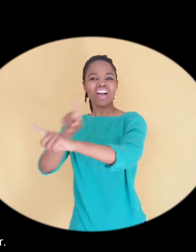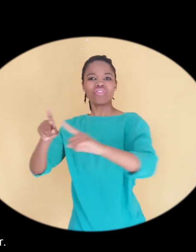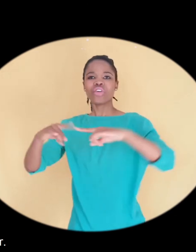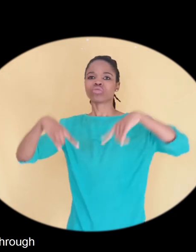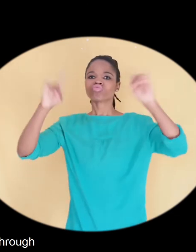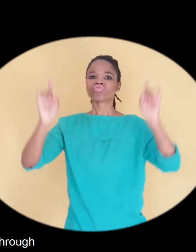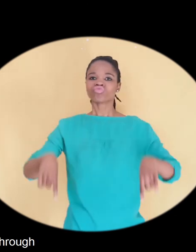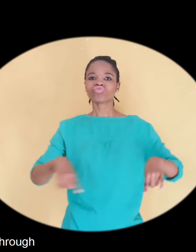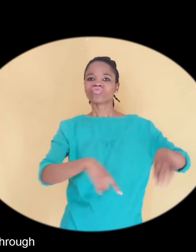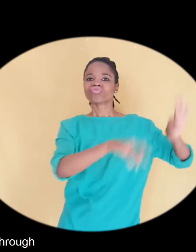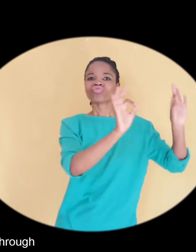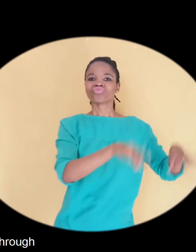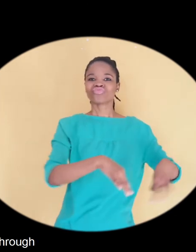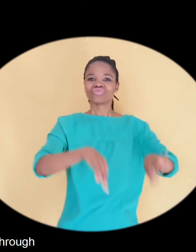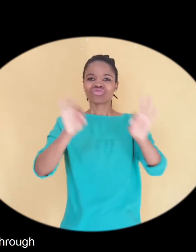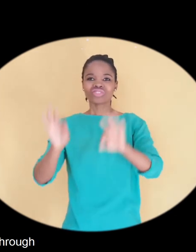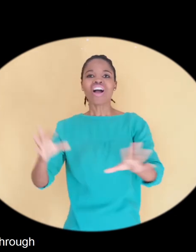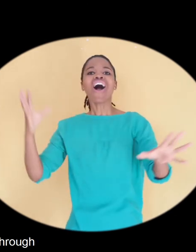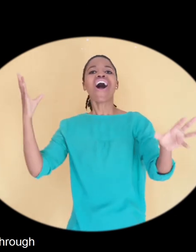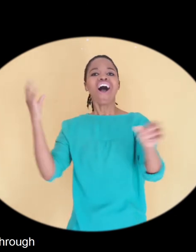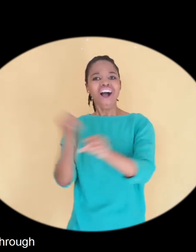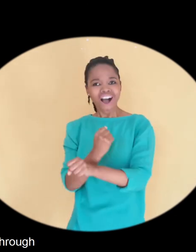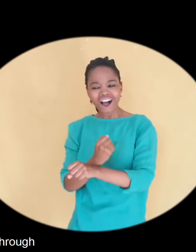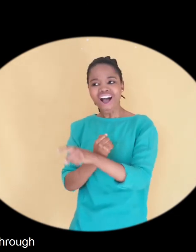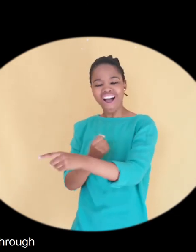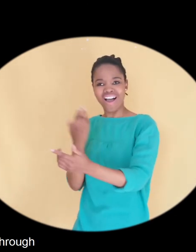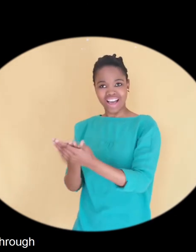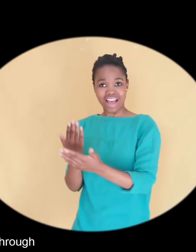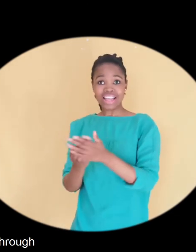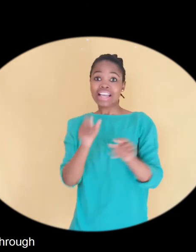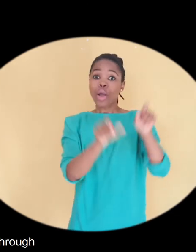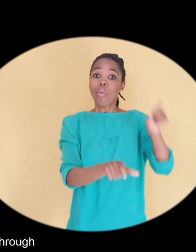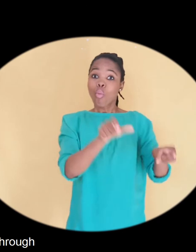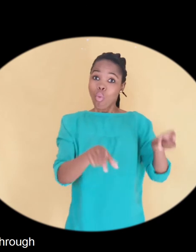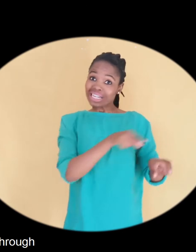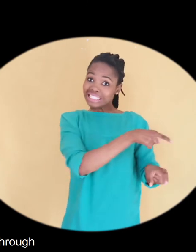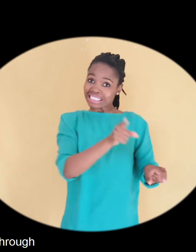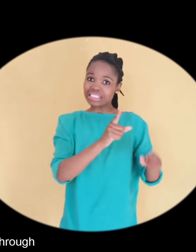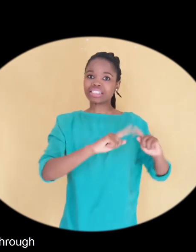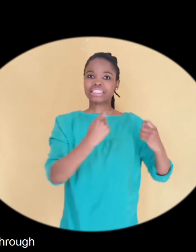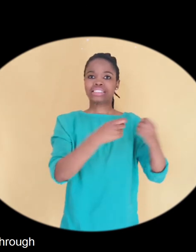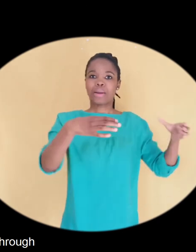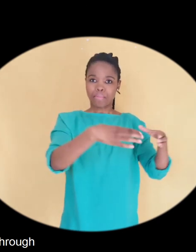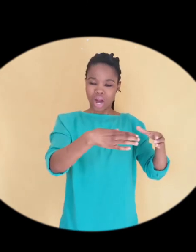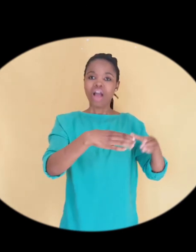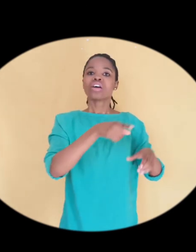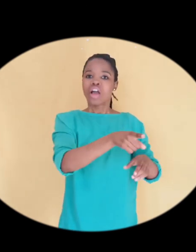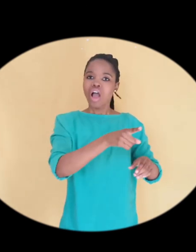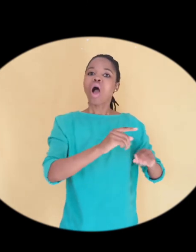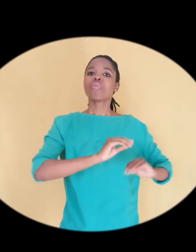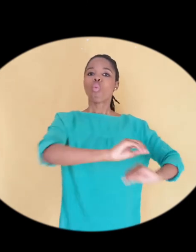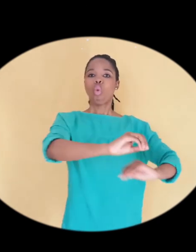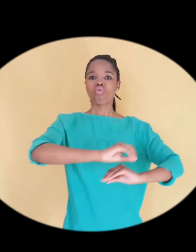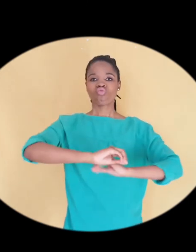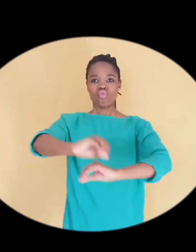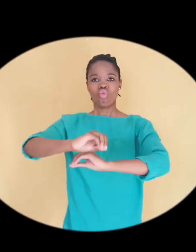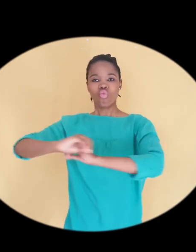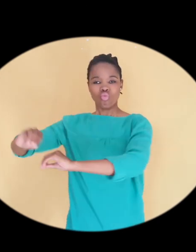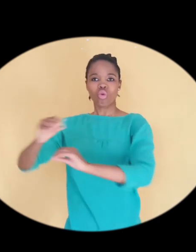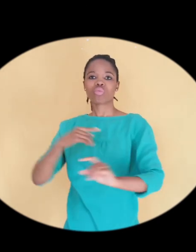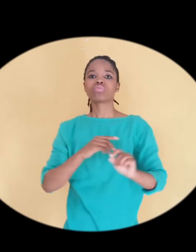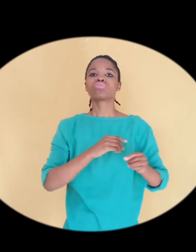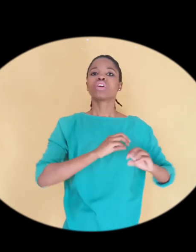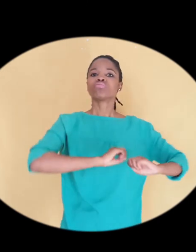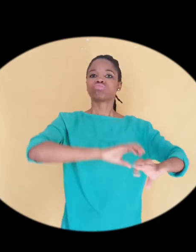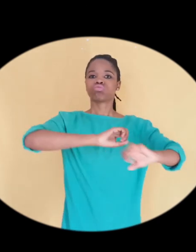places, and then I've discovered then through that there's mobile booksellers, right? And those are the people that move my books